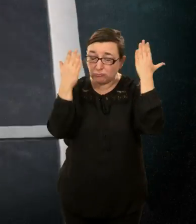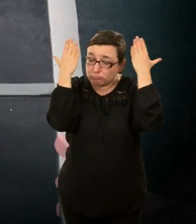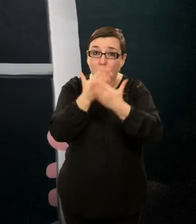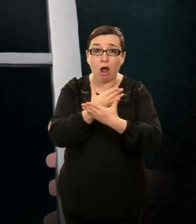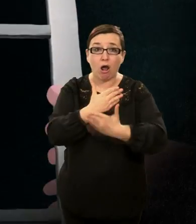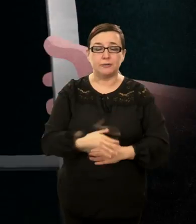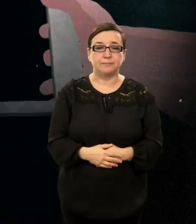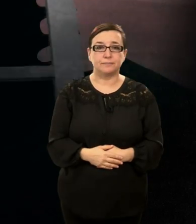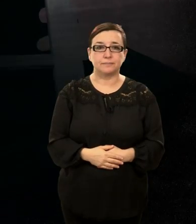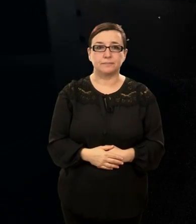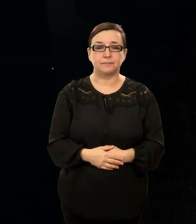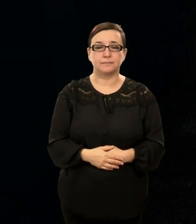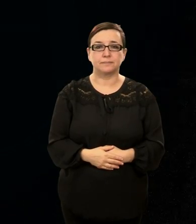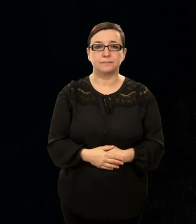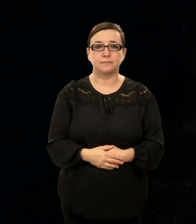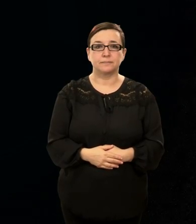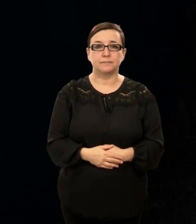below.